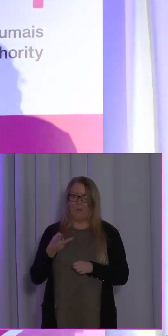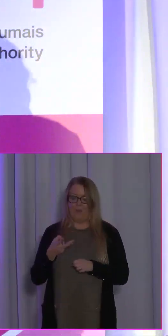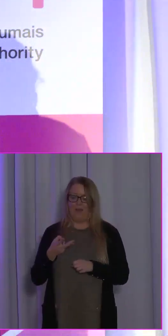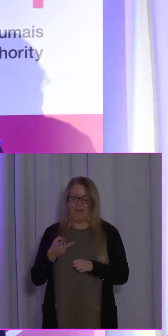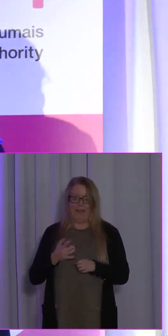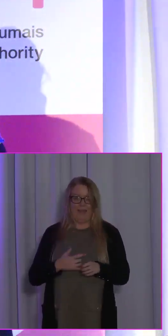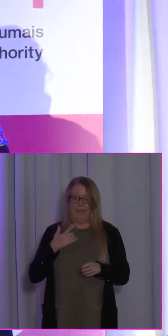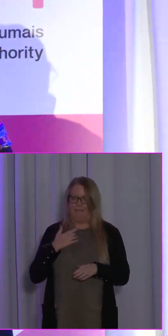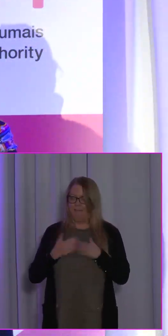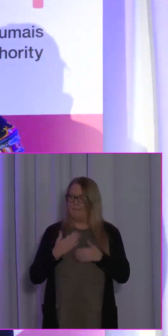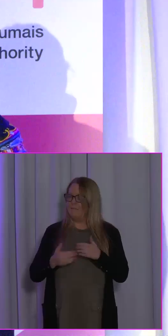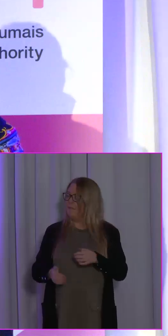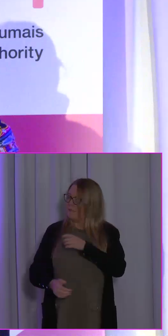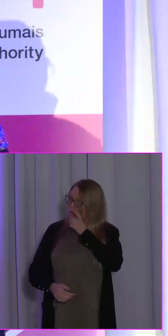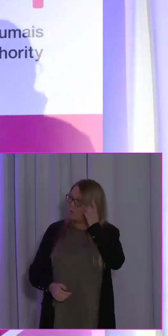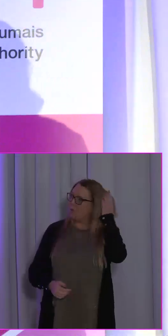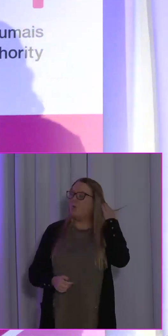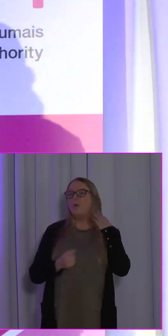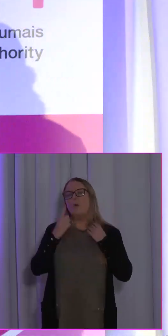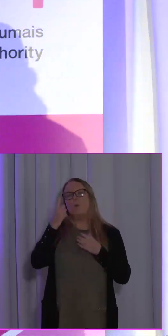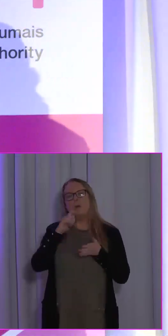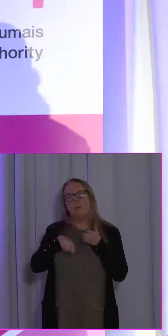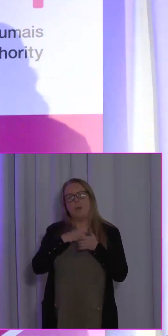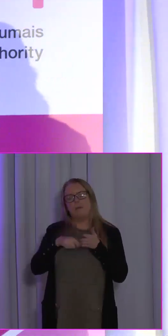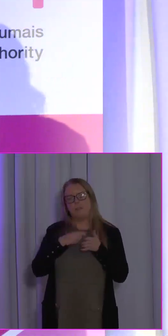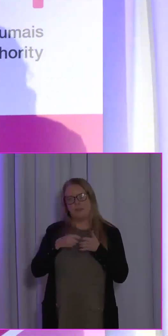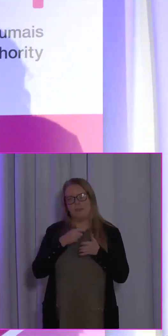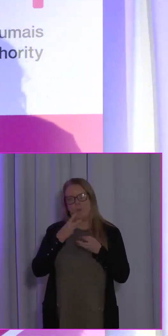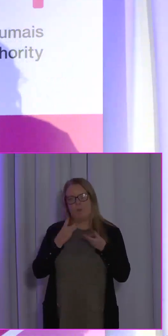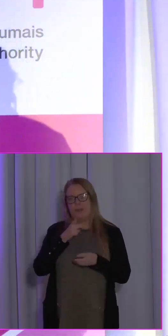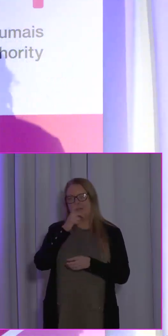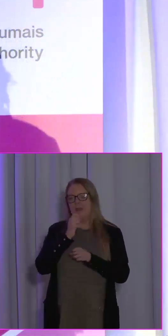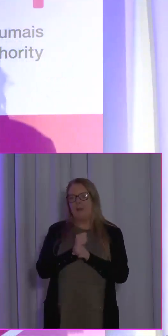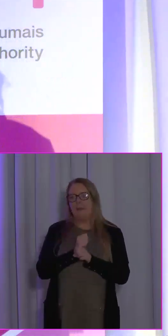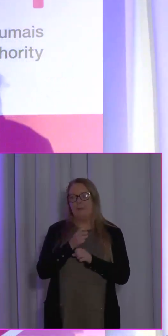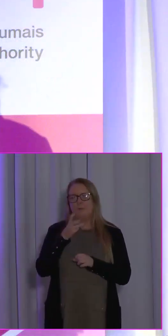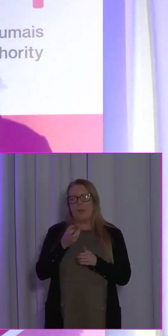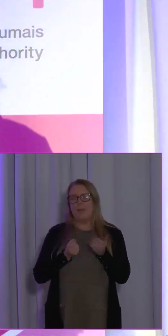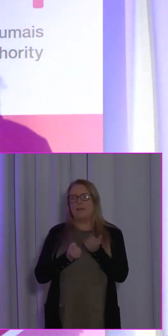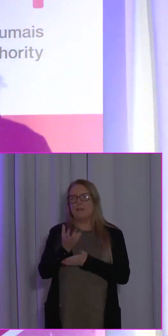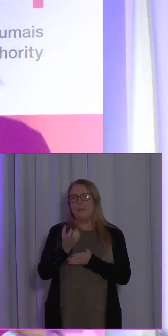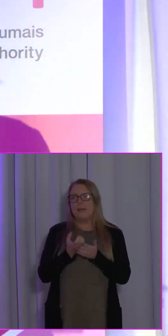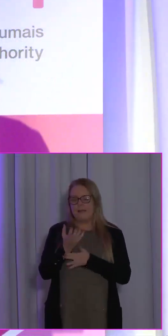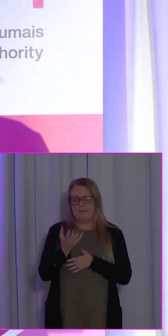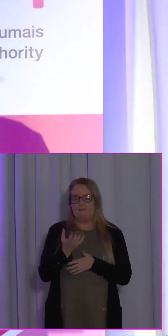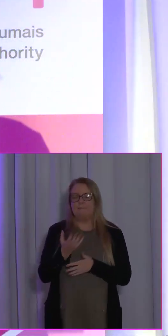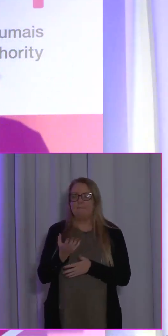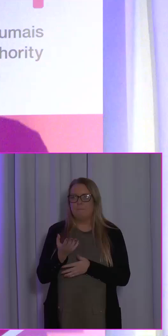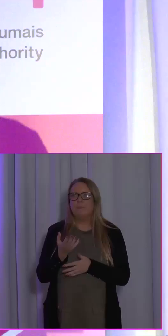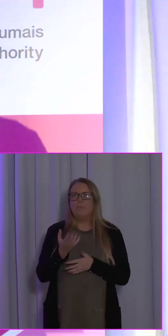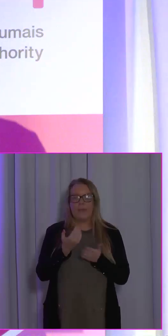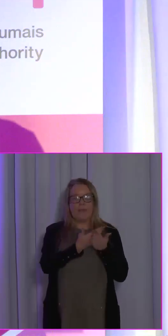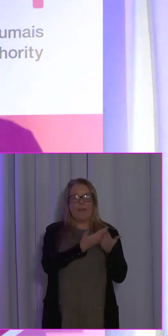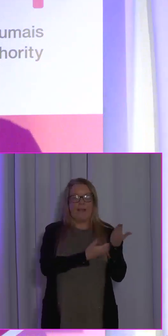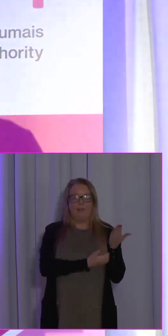to tell you a little bit today about one of our projects, but I'll give a little bit of context first and explain to you where I'm coming from in terms of the legislative